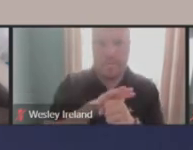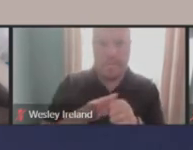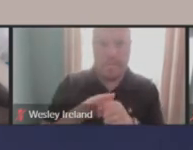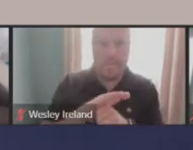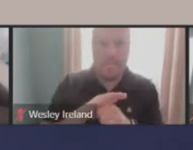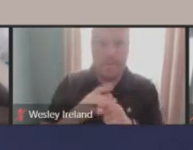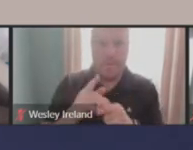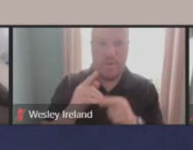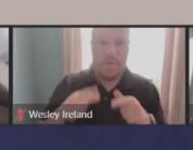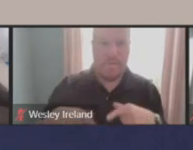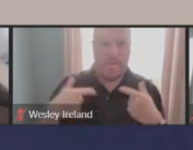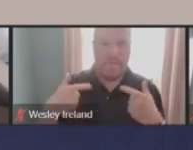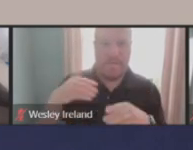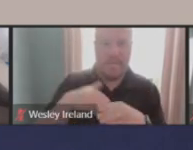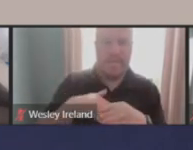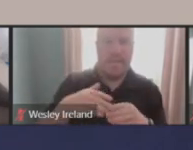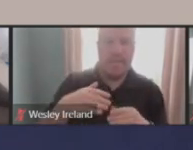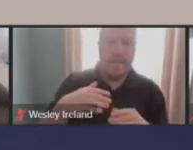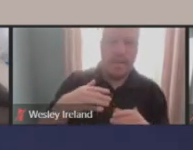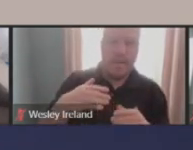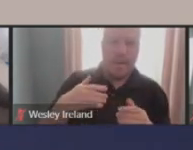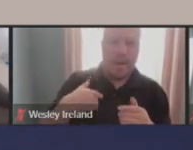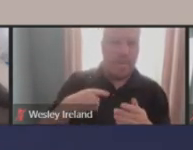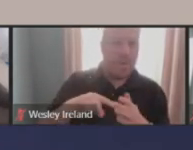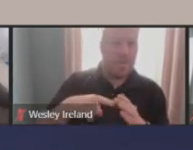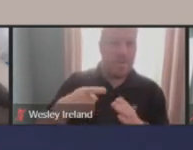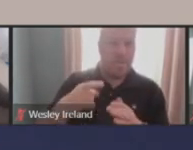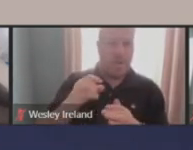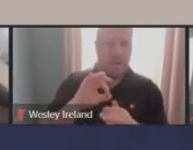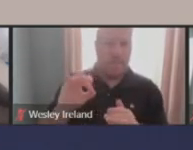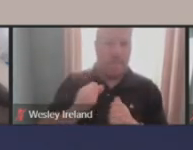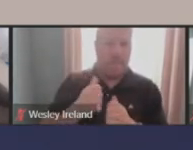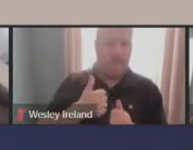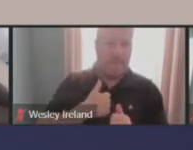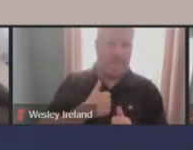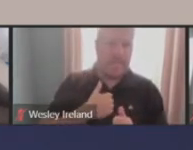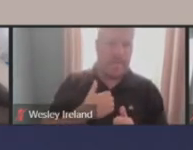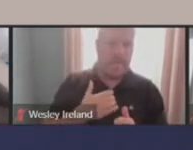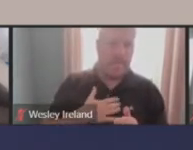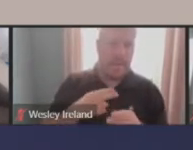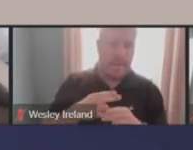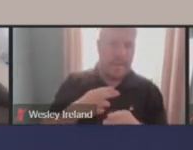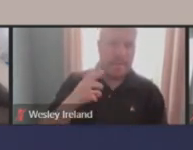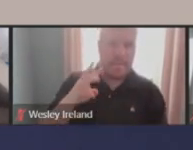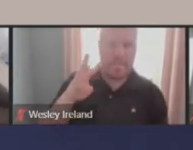role and which area of the city they live in. I'll begin with myself.